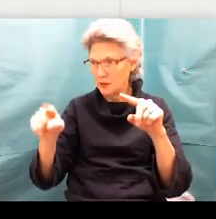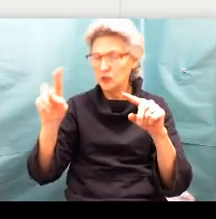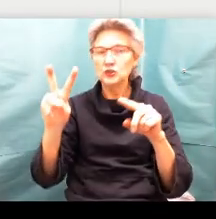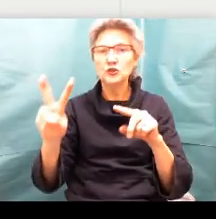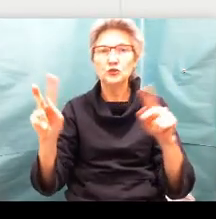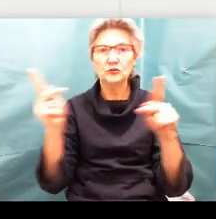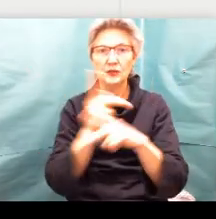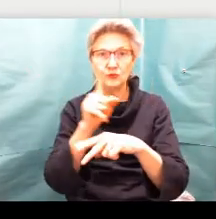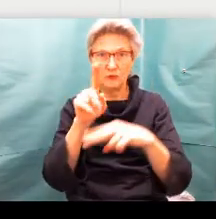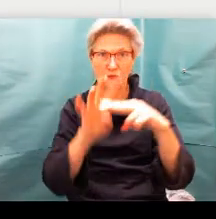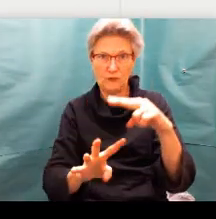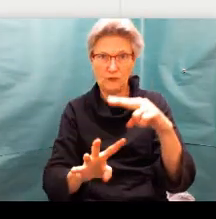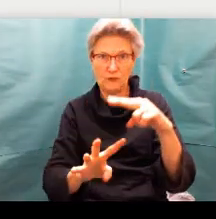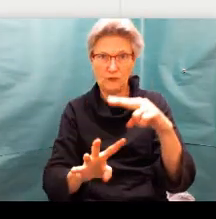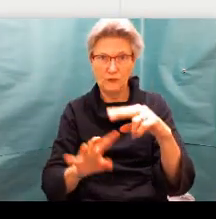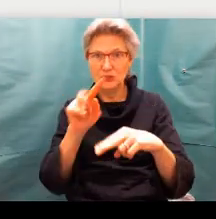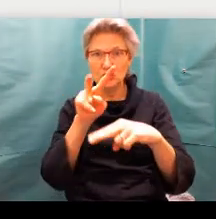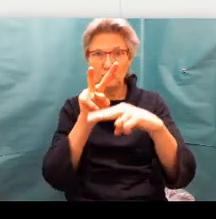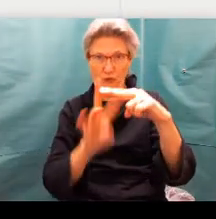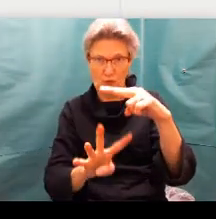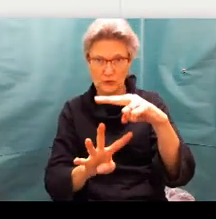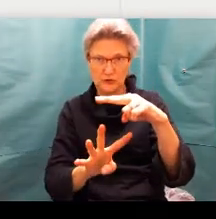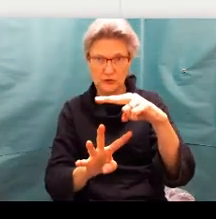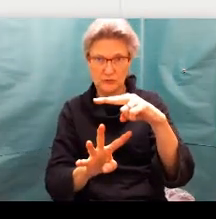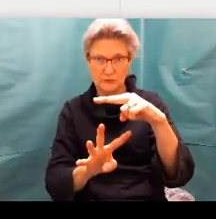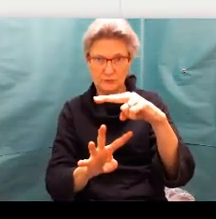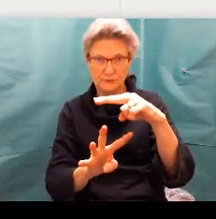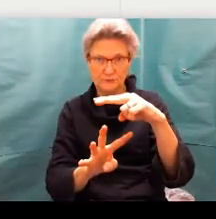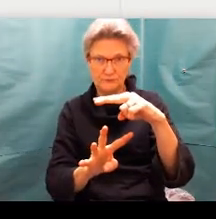the same as 2/4.